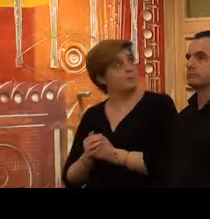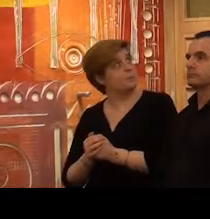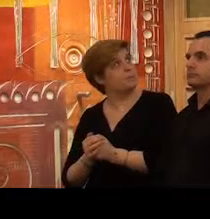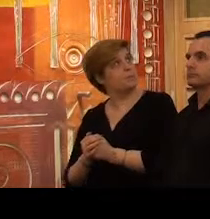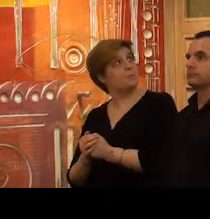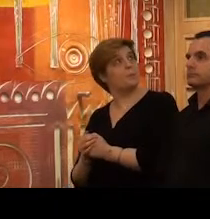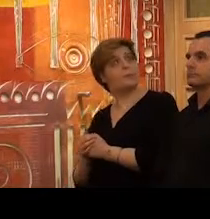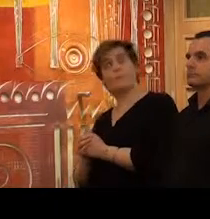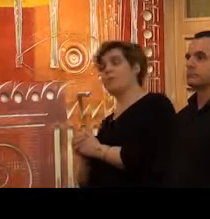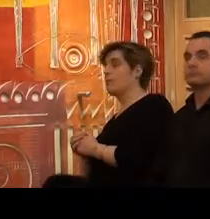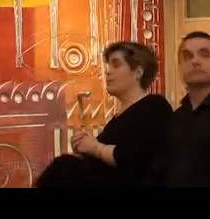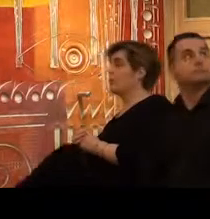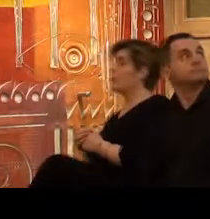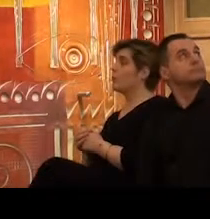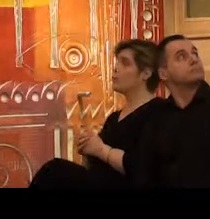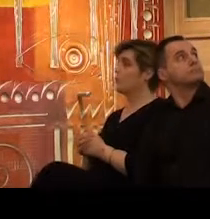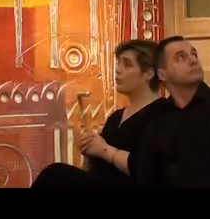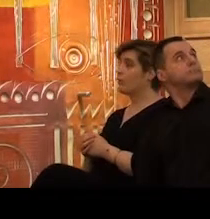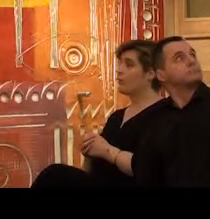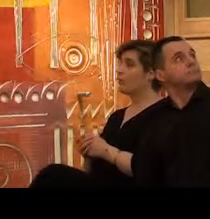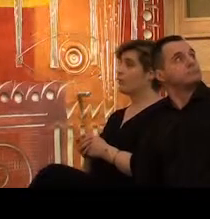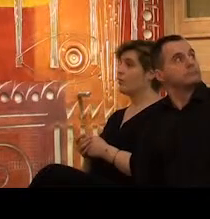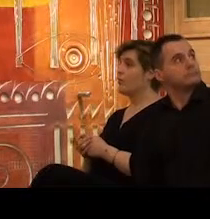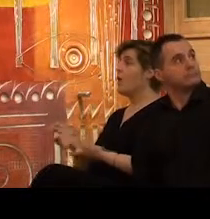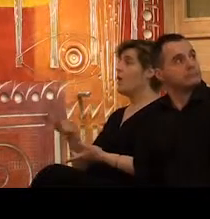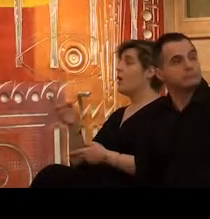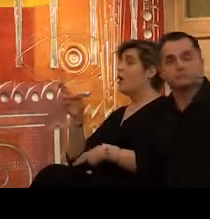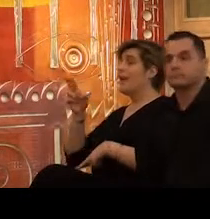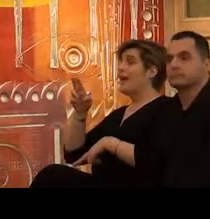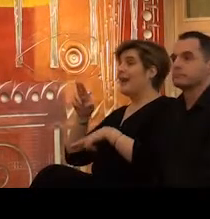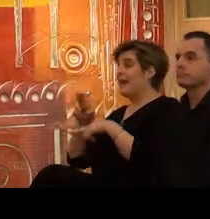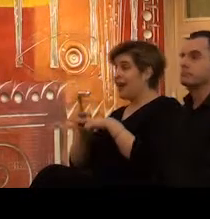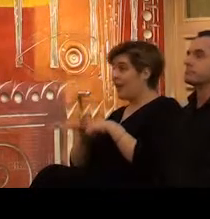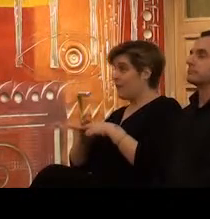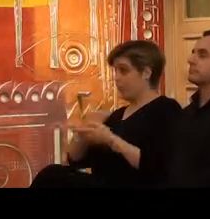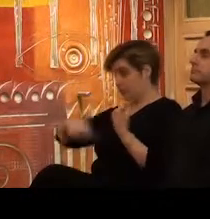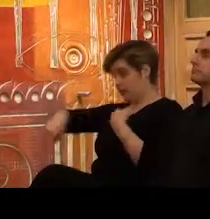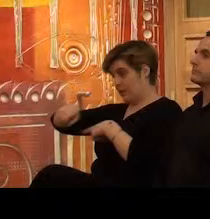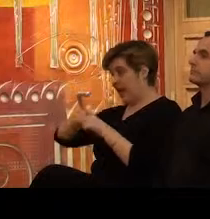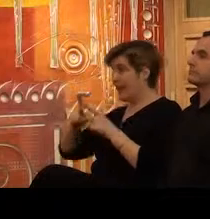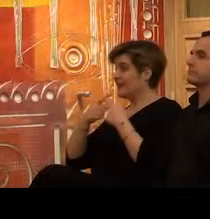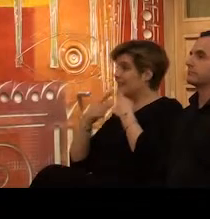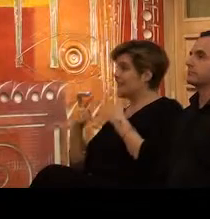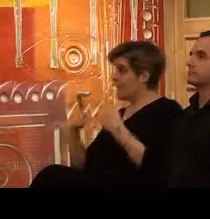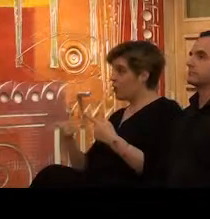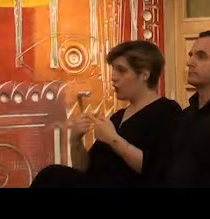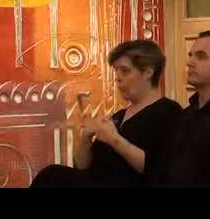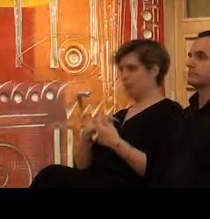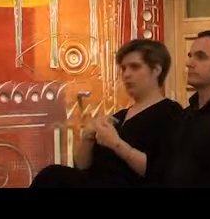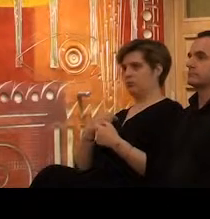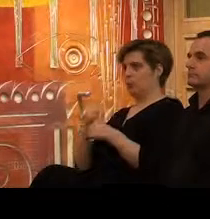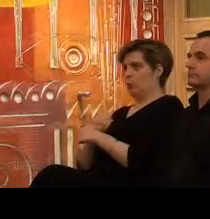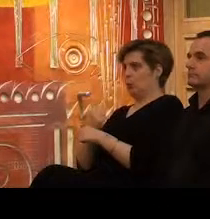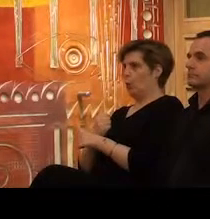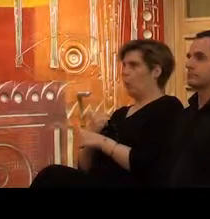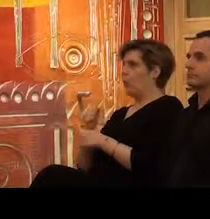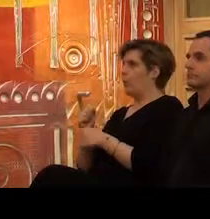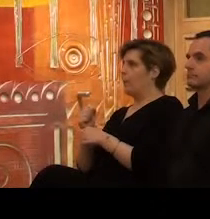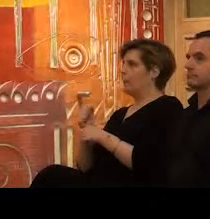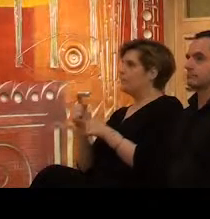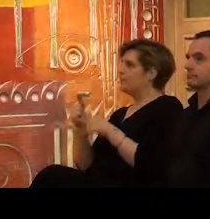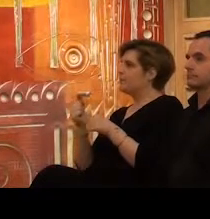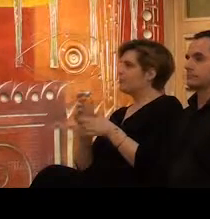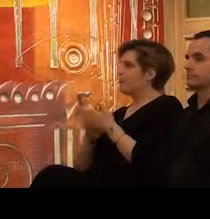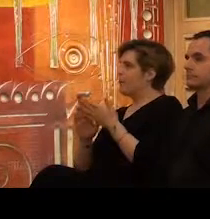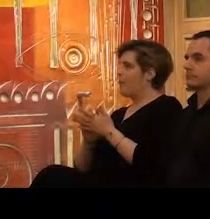Essentially, this is what it's about. If, as teachers, we believe that what we do makes a difference, that we